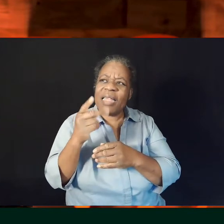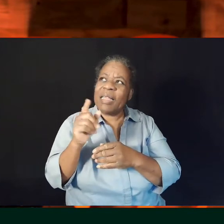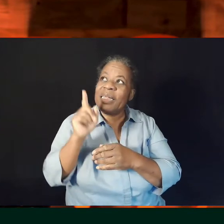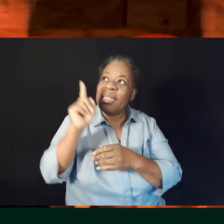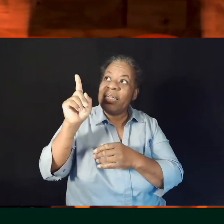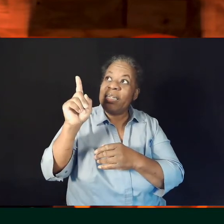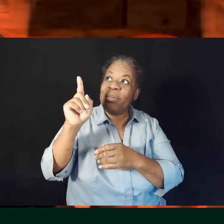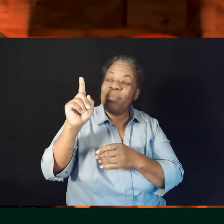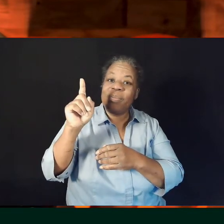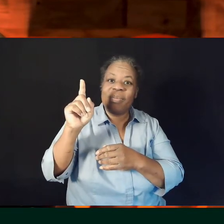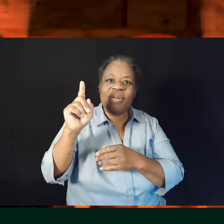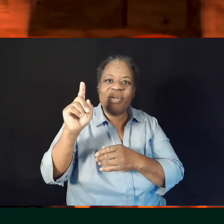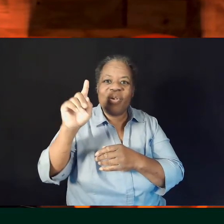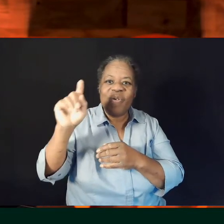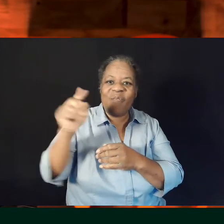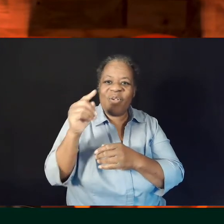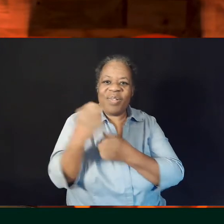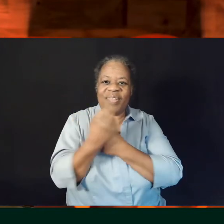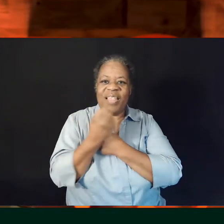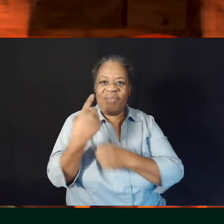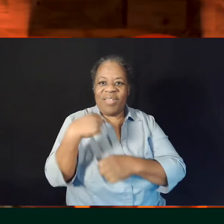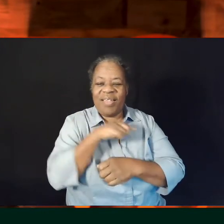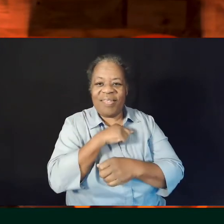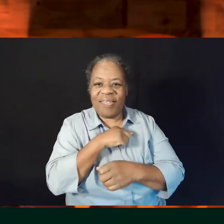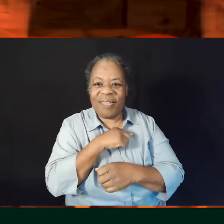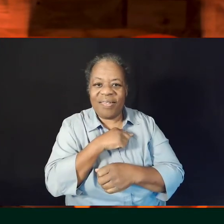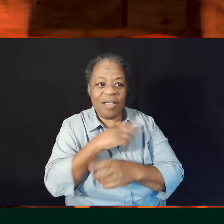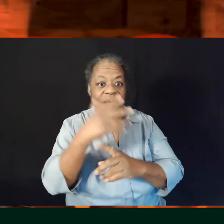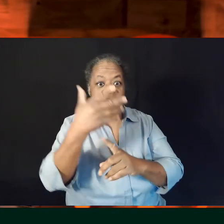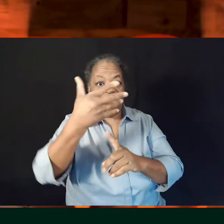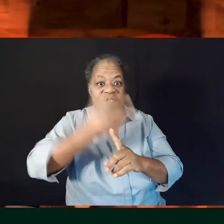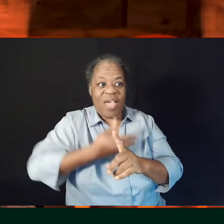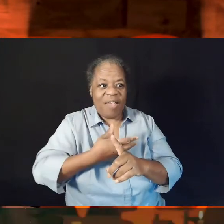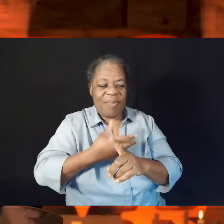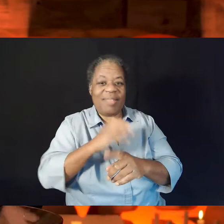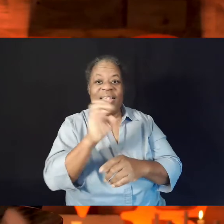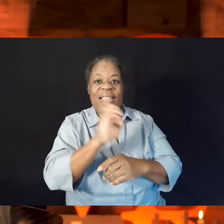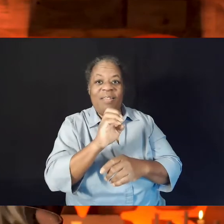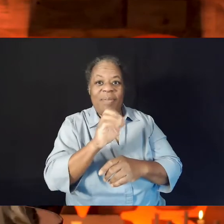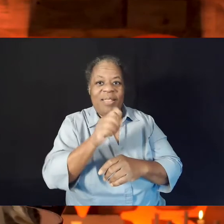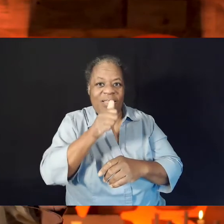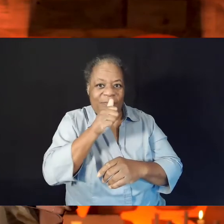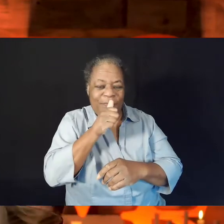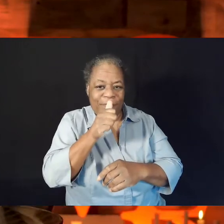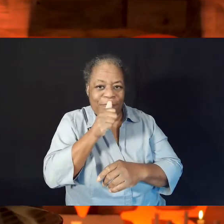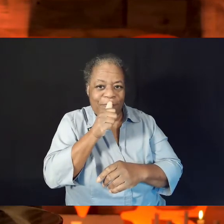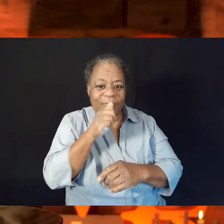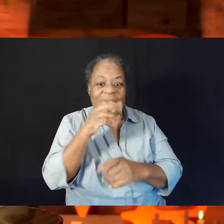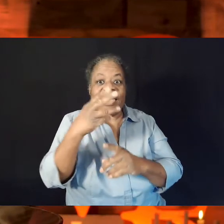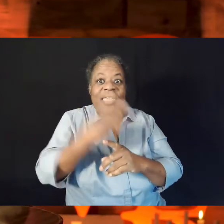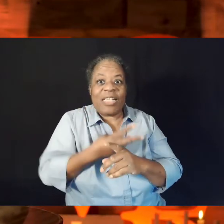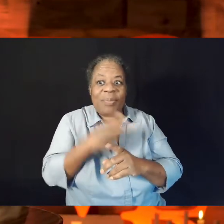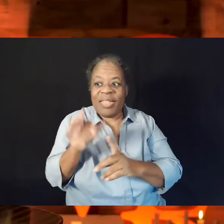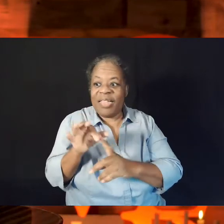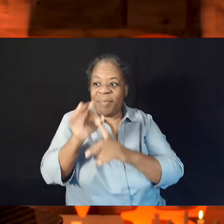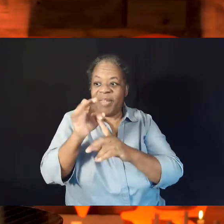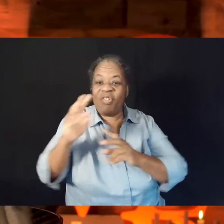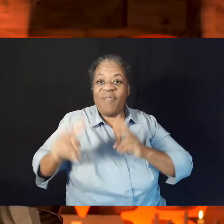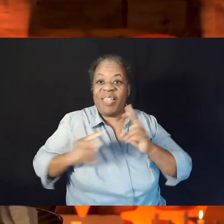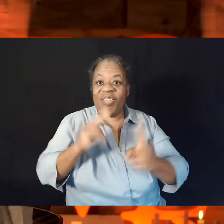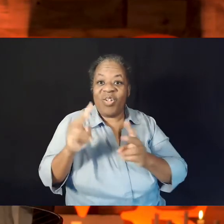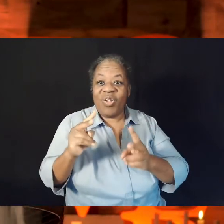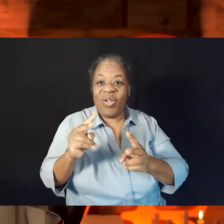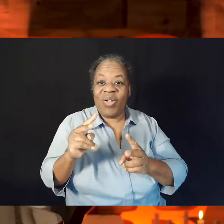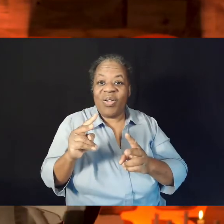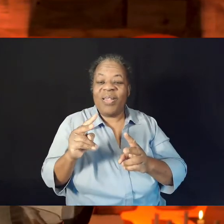For 5 months, Elizabeth kept this miraculous secret. And then in her 6th month, she got a special visitor. Well, that's